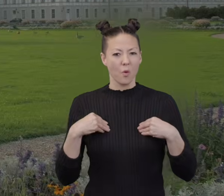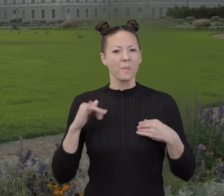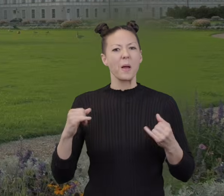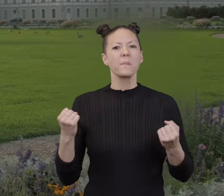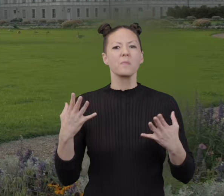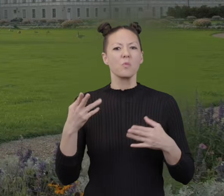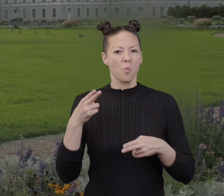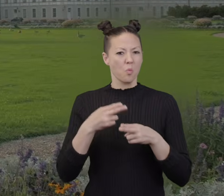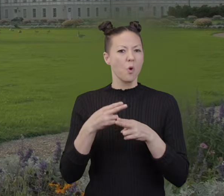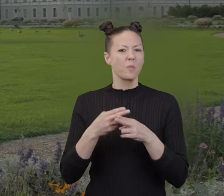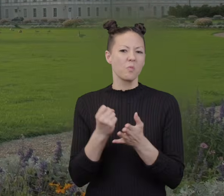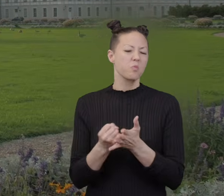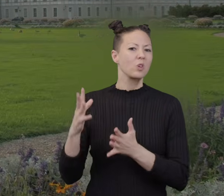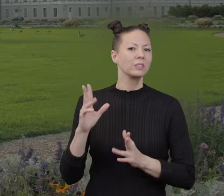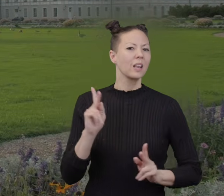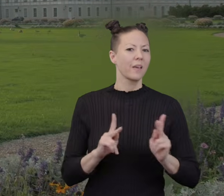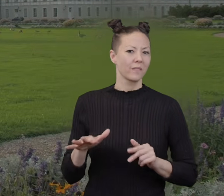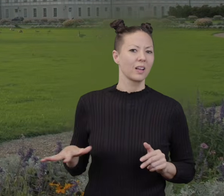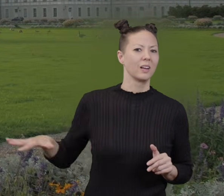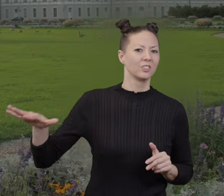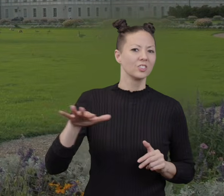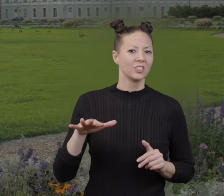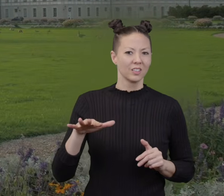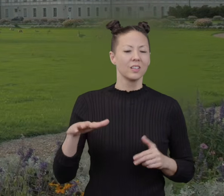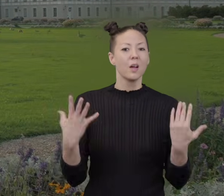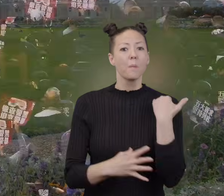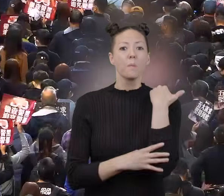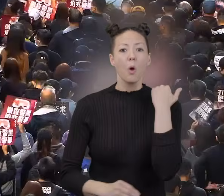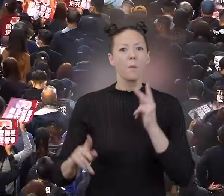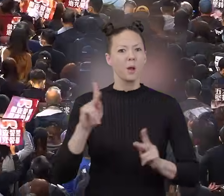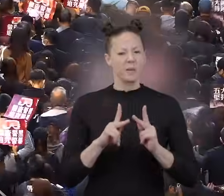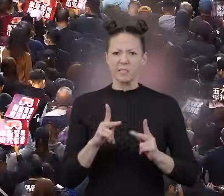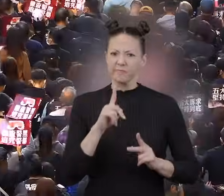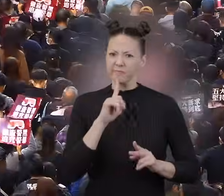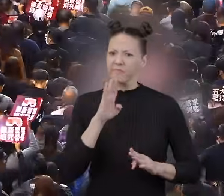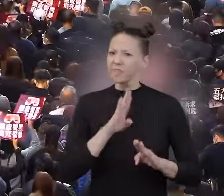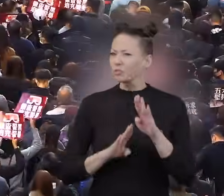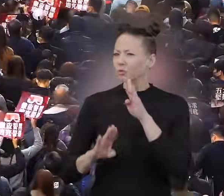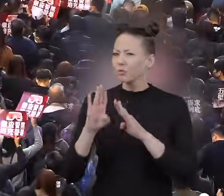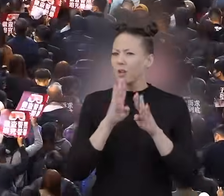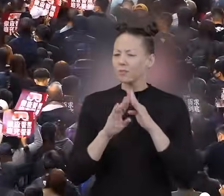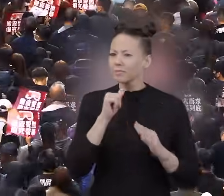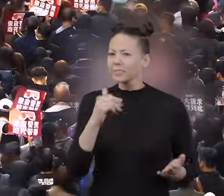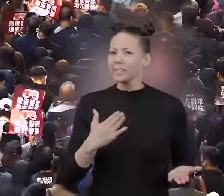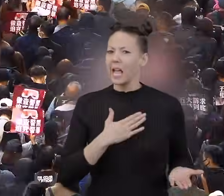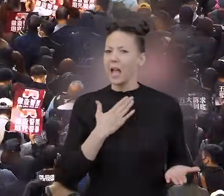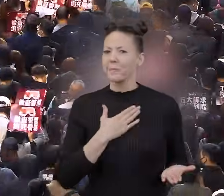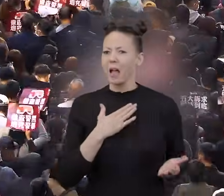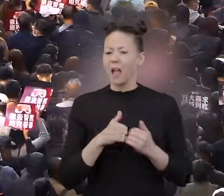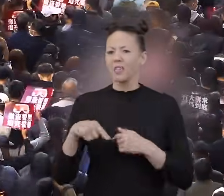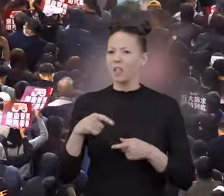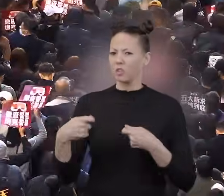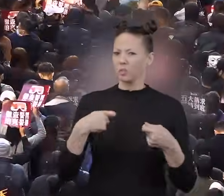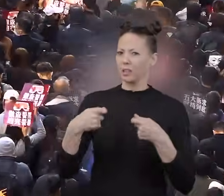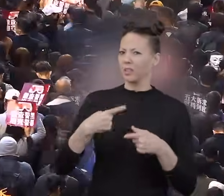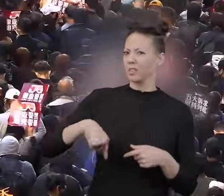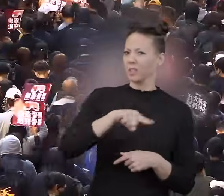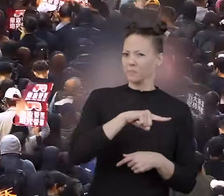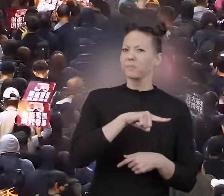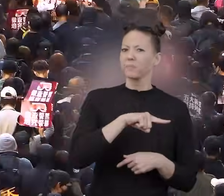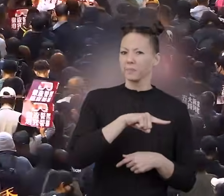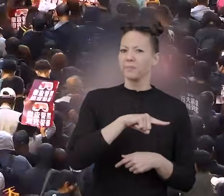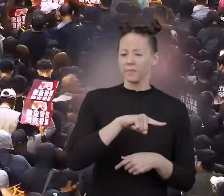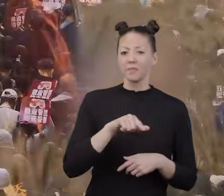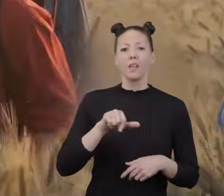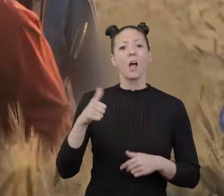that were owned by many of Rome's wealthiest citizens. The poor people became frustrated and were not happy with how they were being